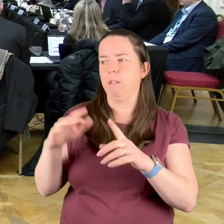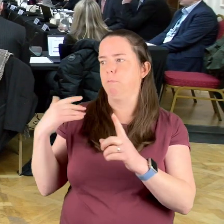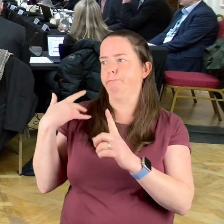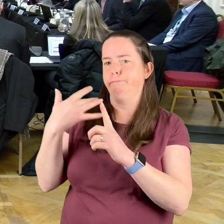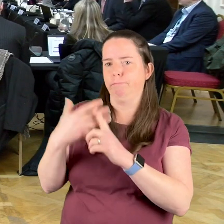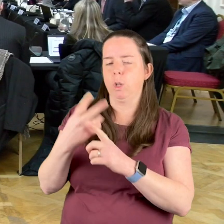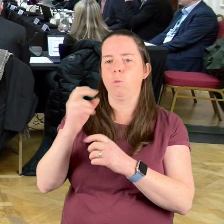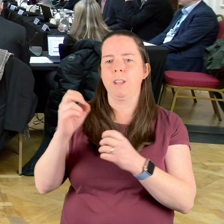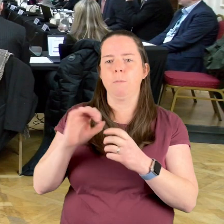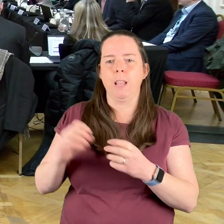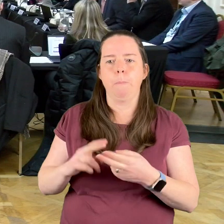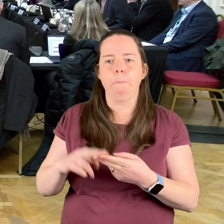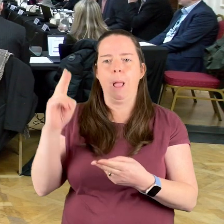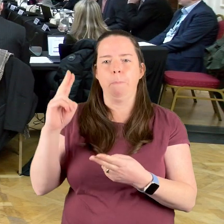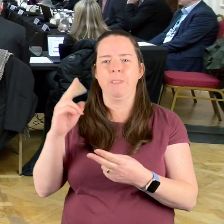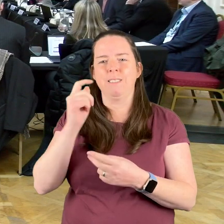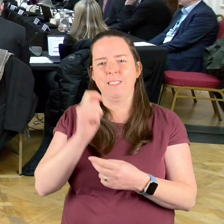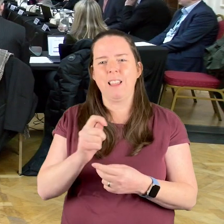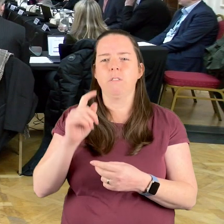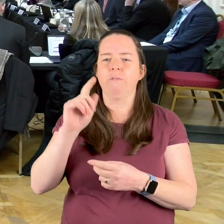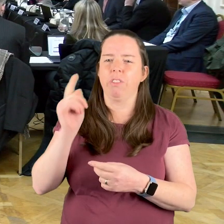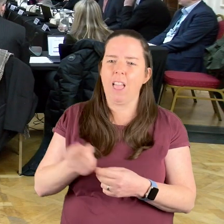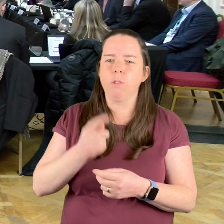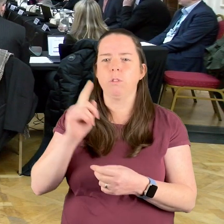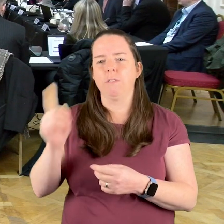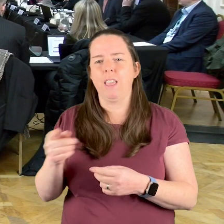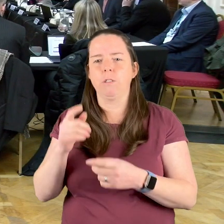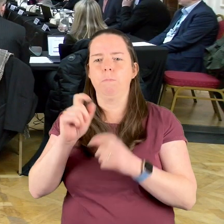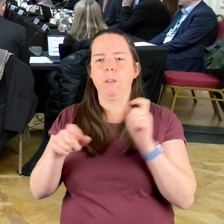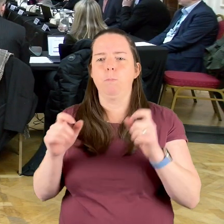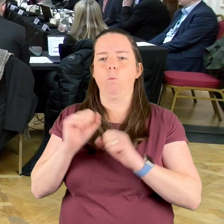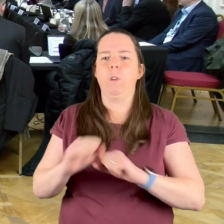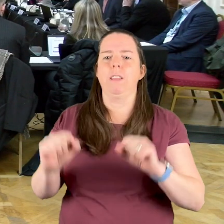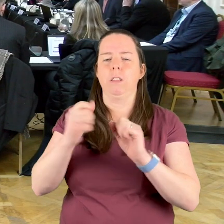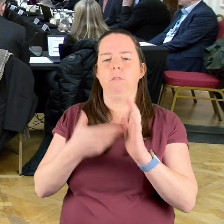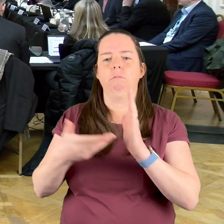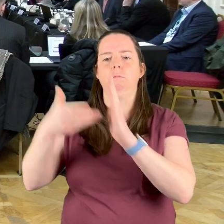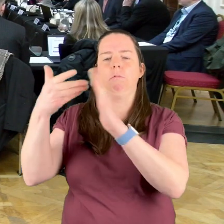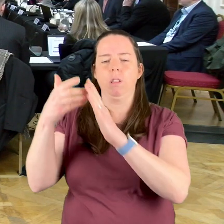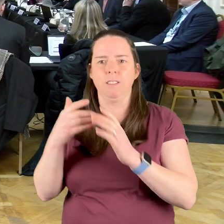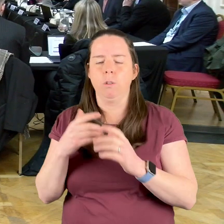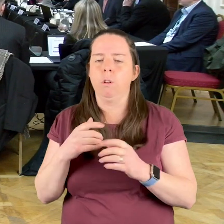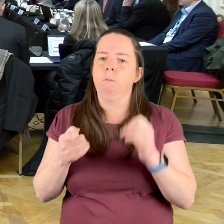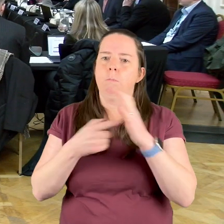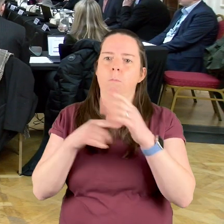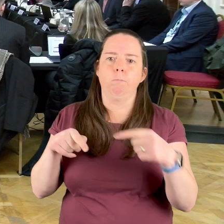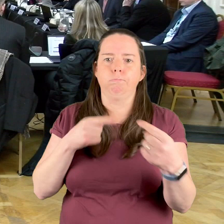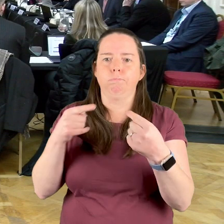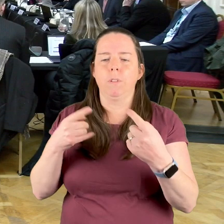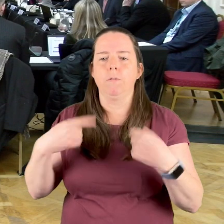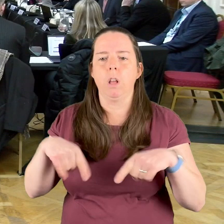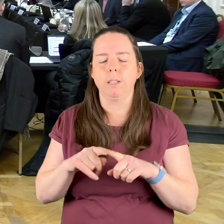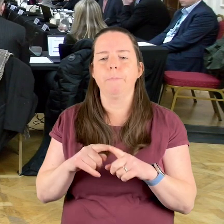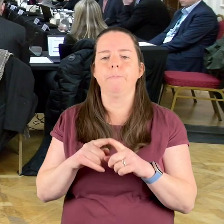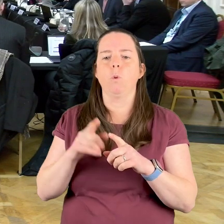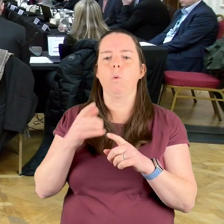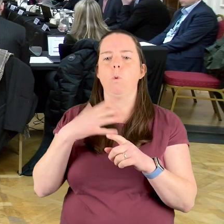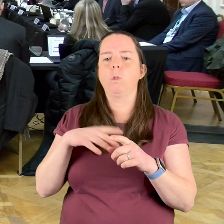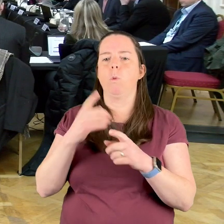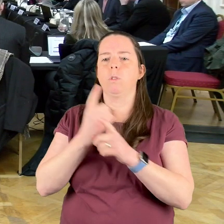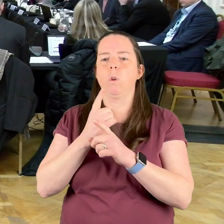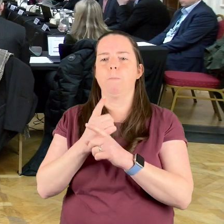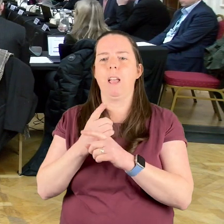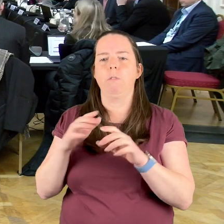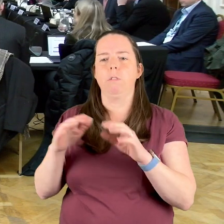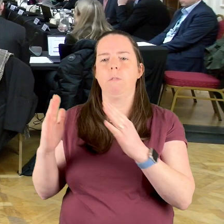of additional people waiting. That is a significant challenge for us. And I'd also call out the virtual